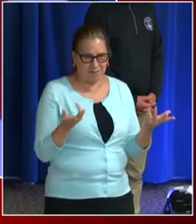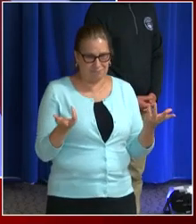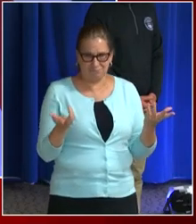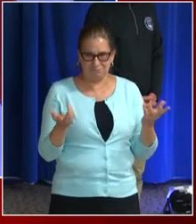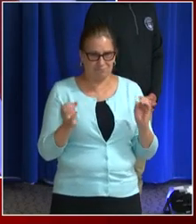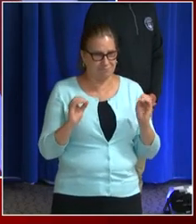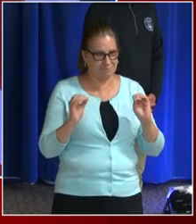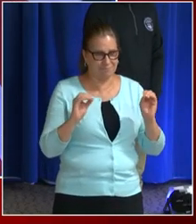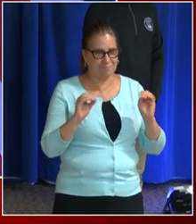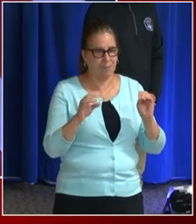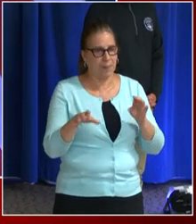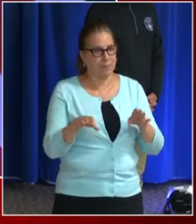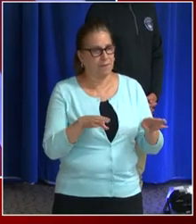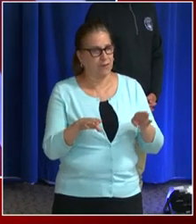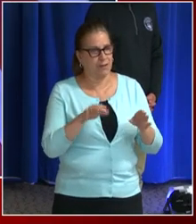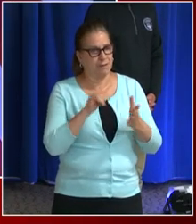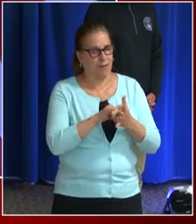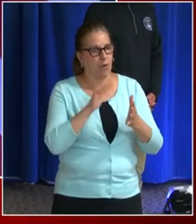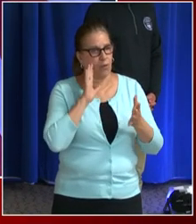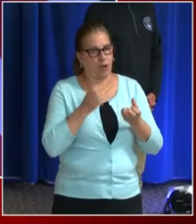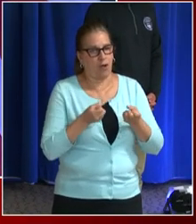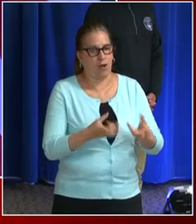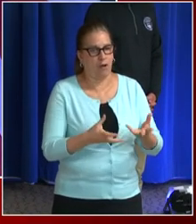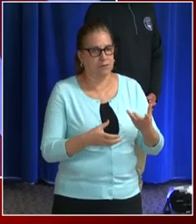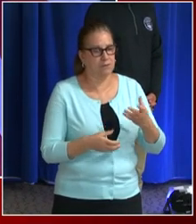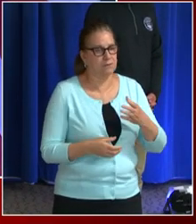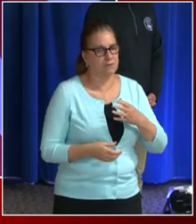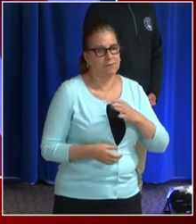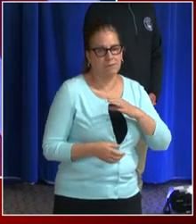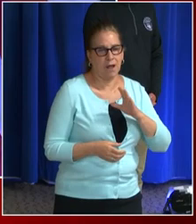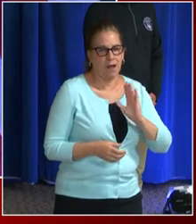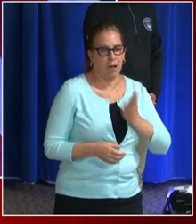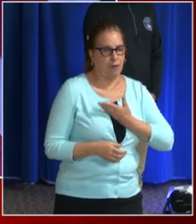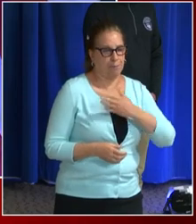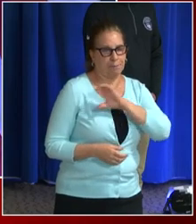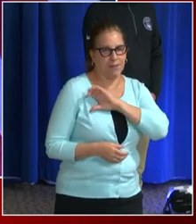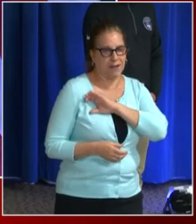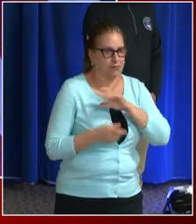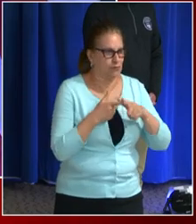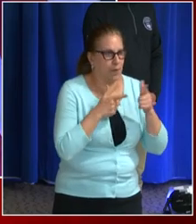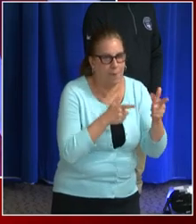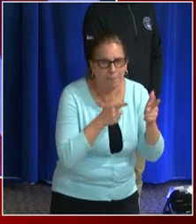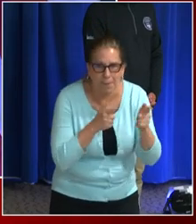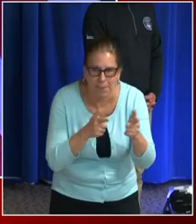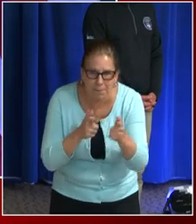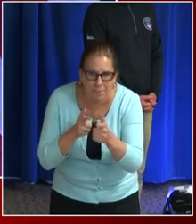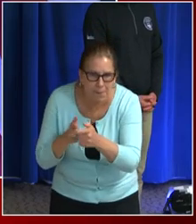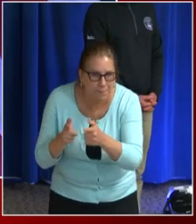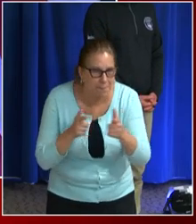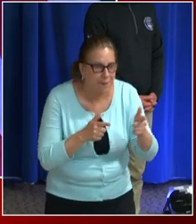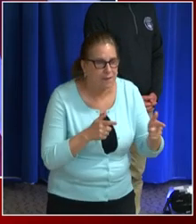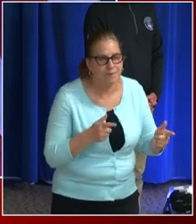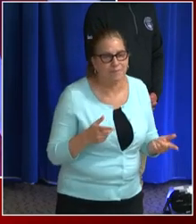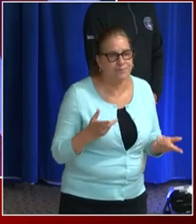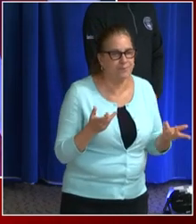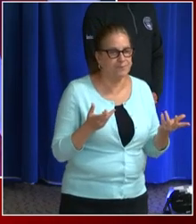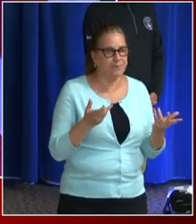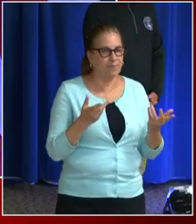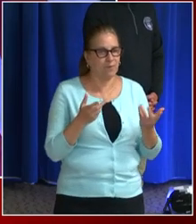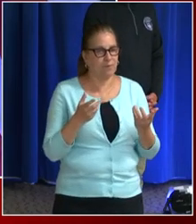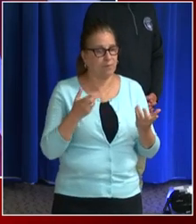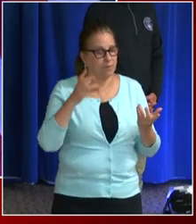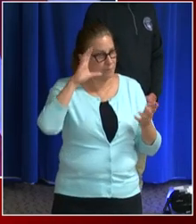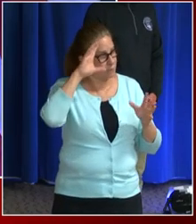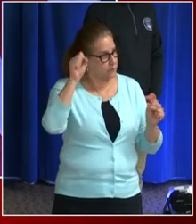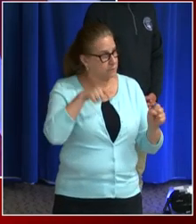the deployment of munitions, and especially for the purpose of moving the president across the street. I noticed last night in a